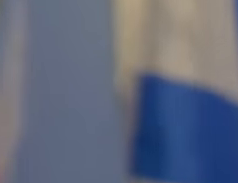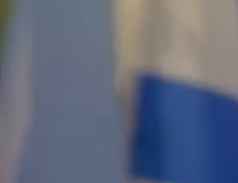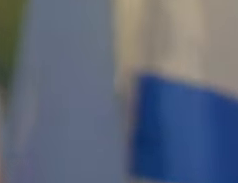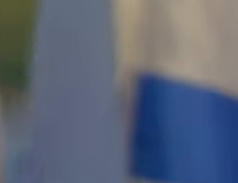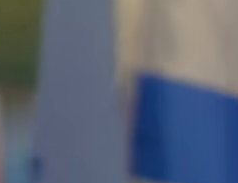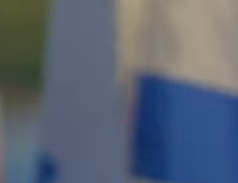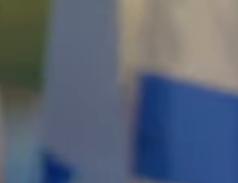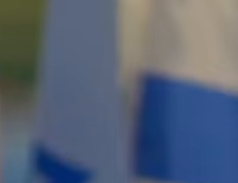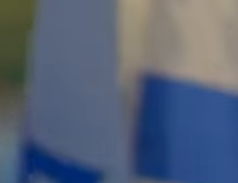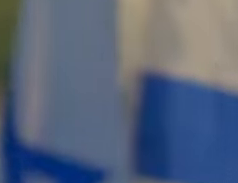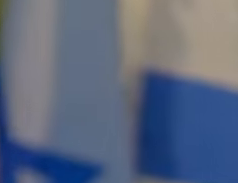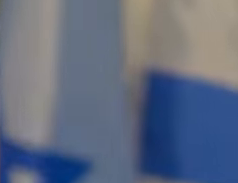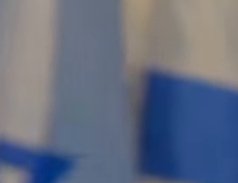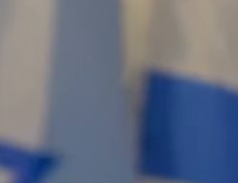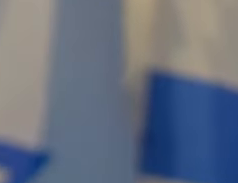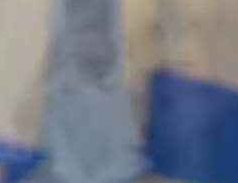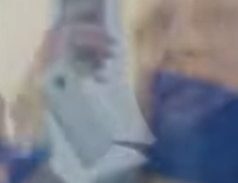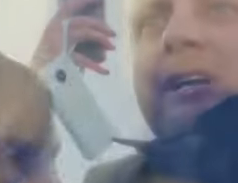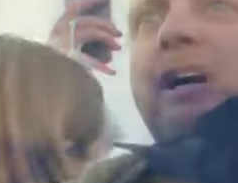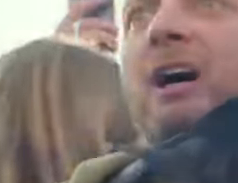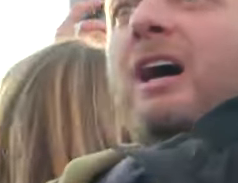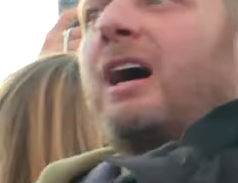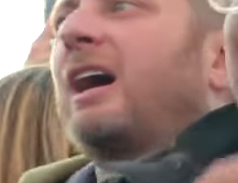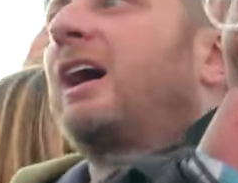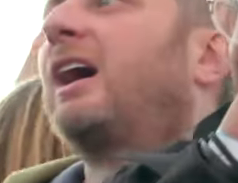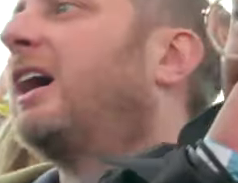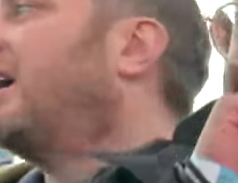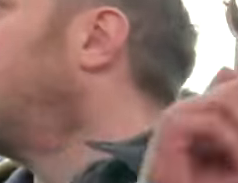Chai. Am